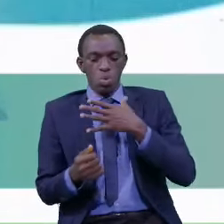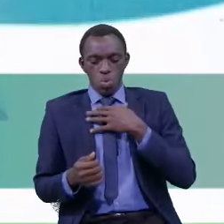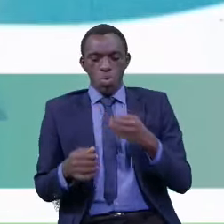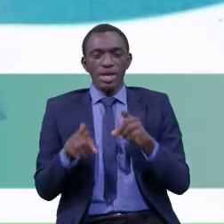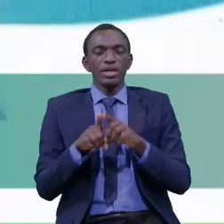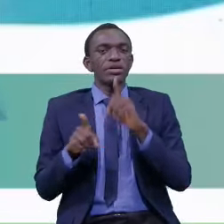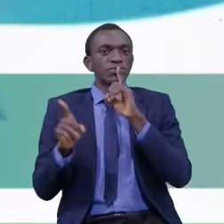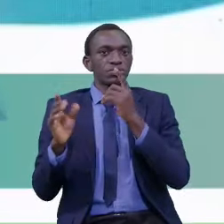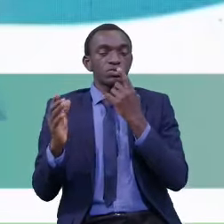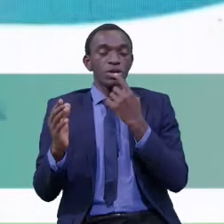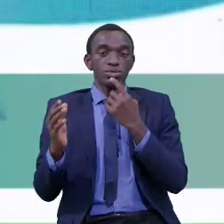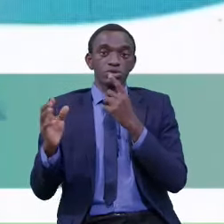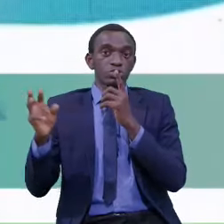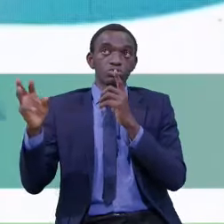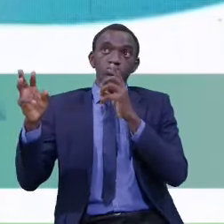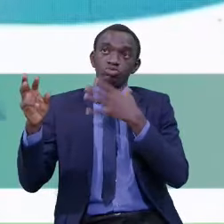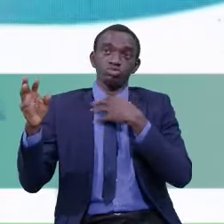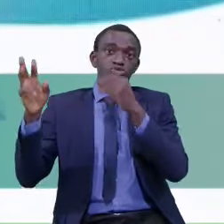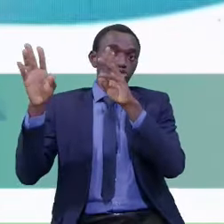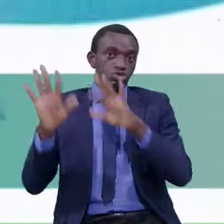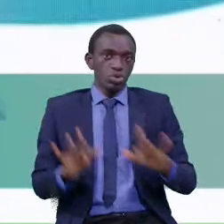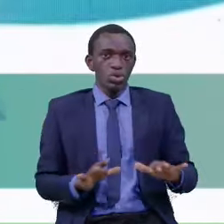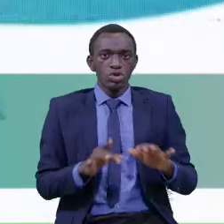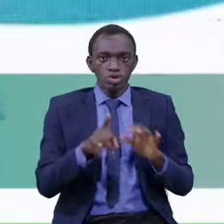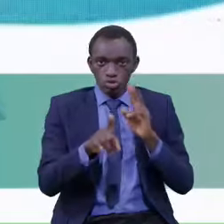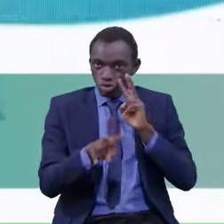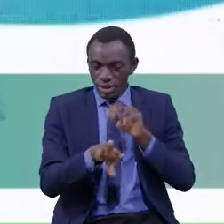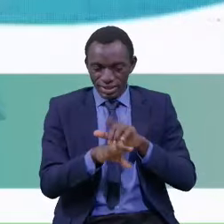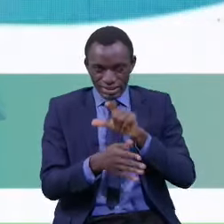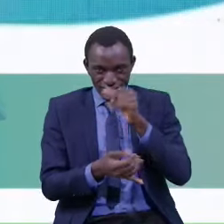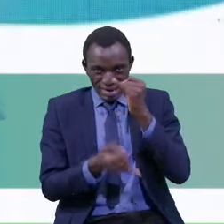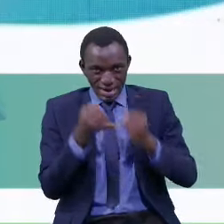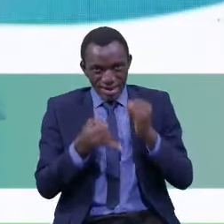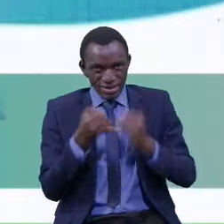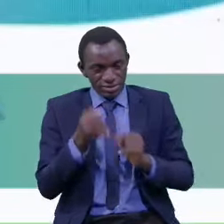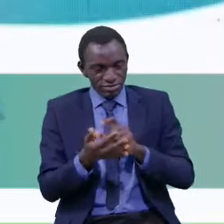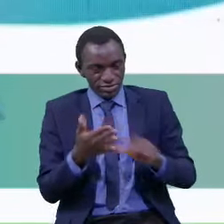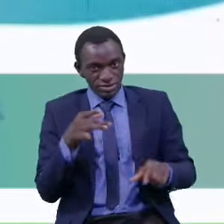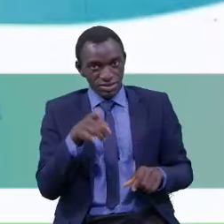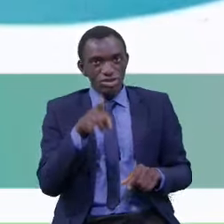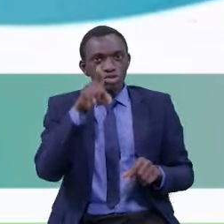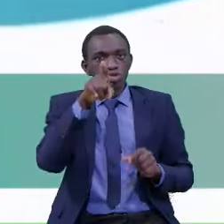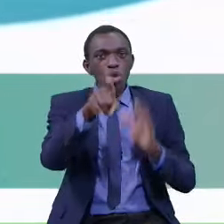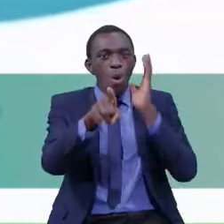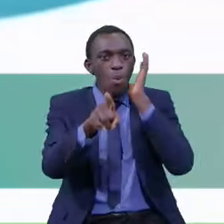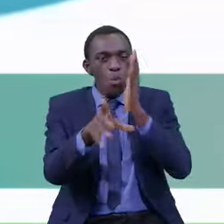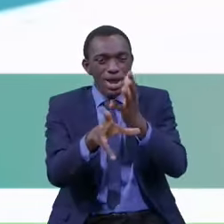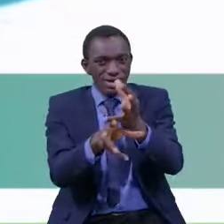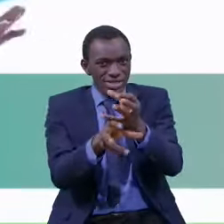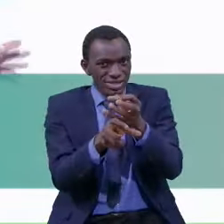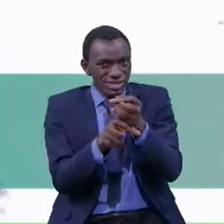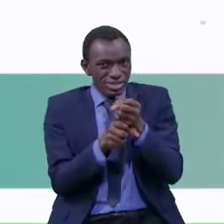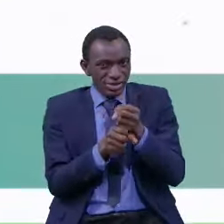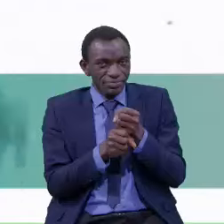part. And ye shall receive the gift of the Holy Ghost. Ye shall receive